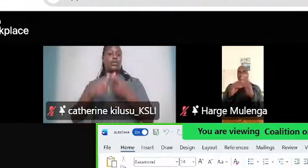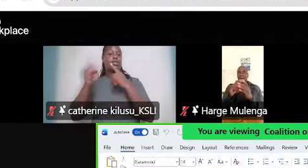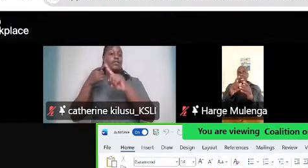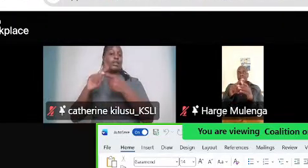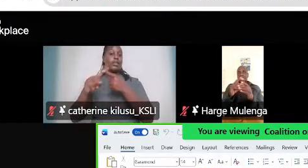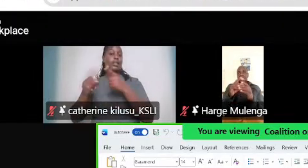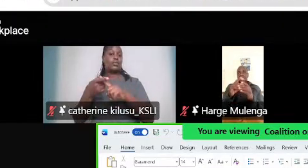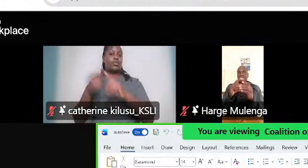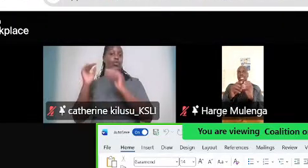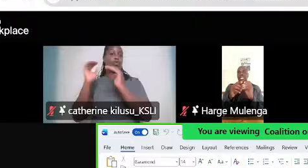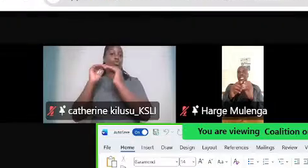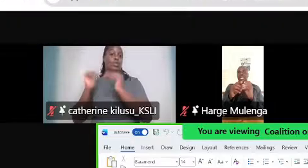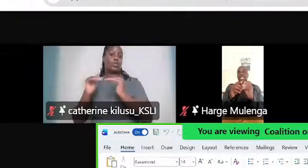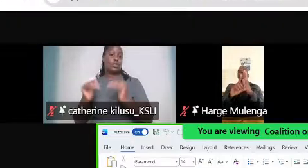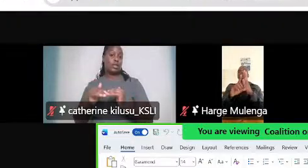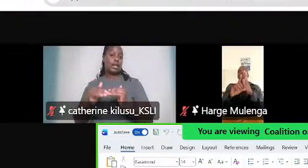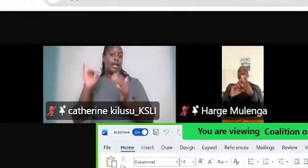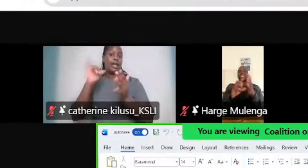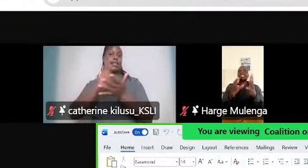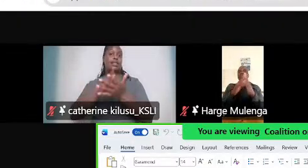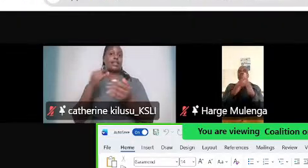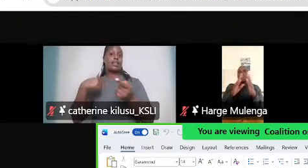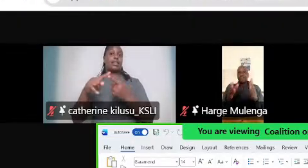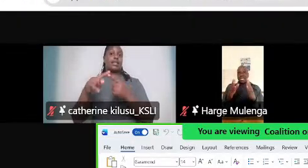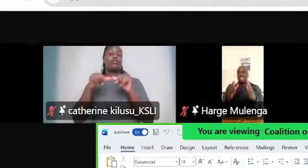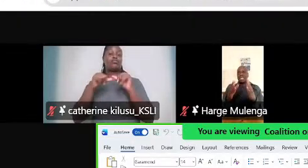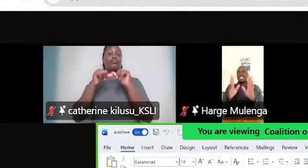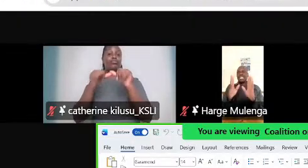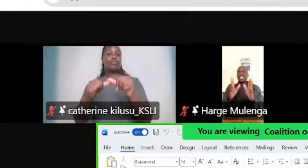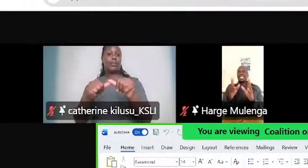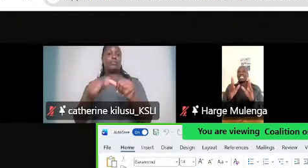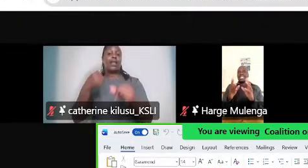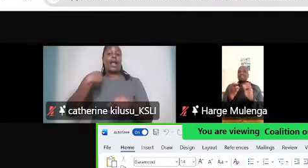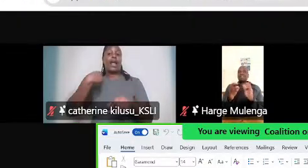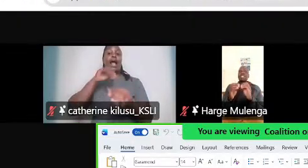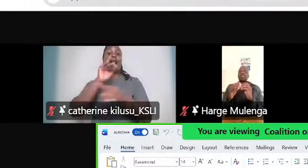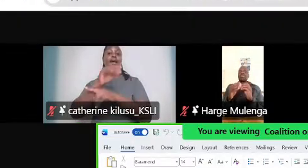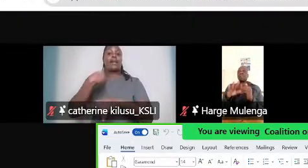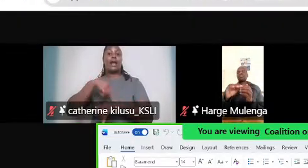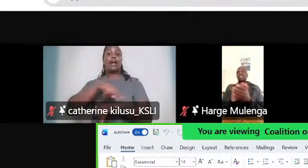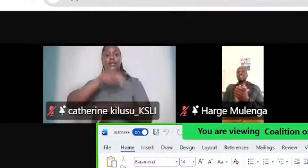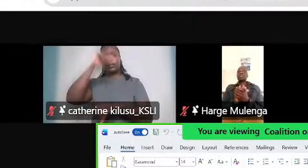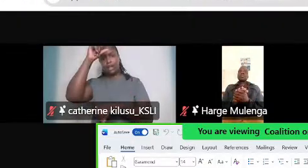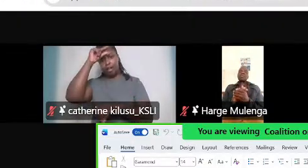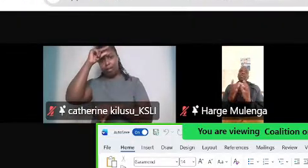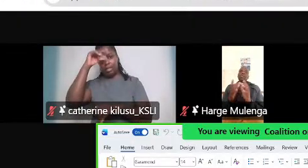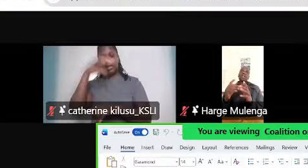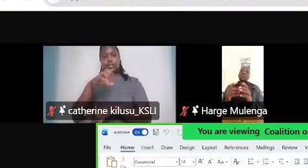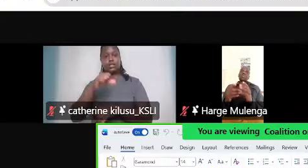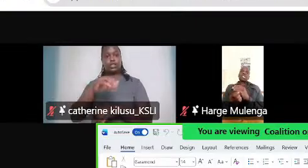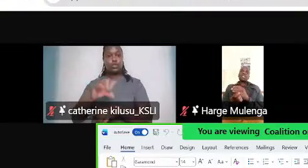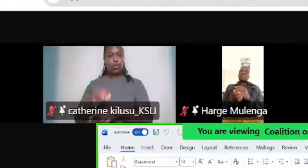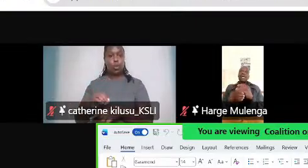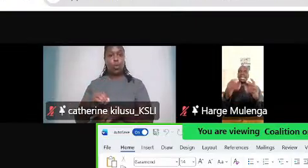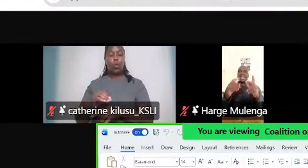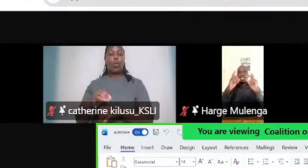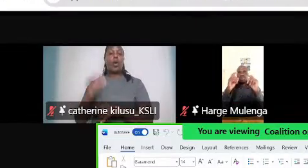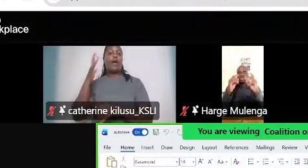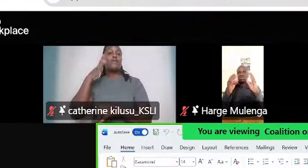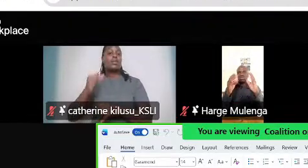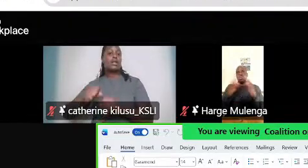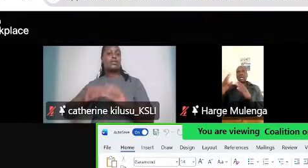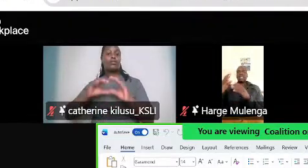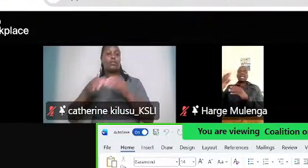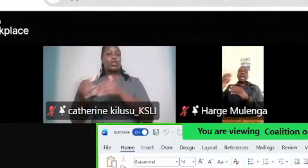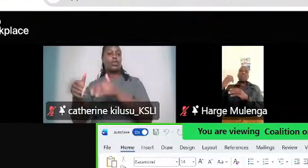inequalities that persist and call for us as governments, civil society, feminist movements, and even